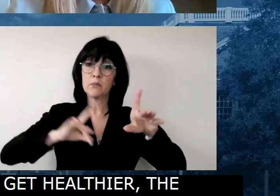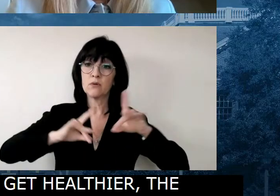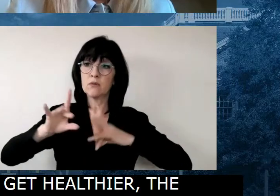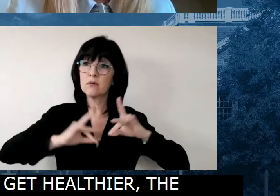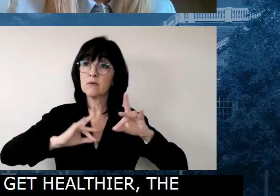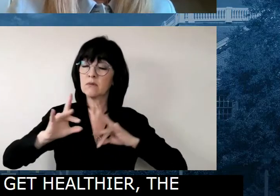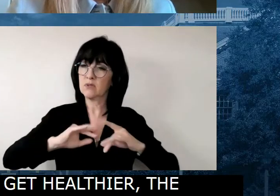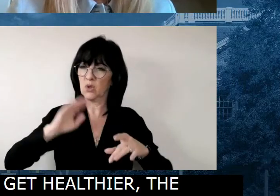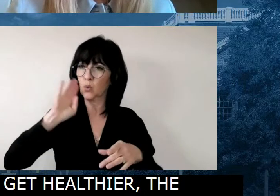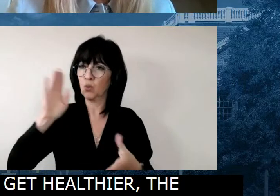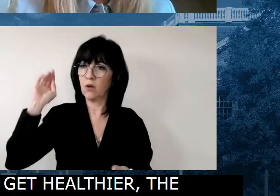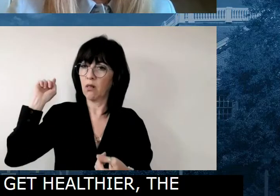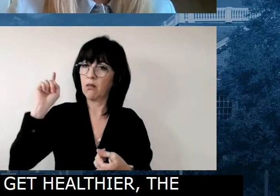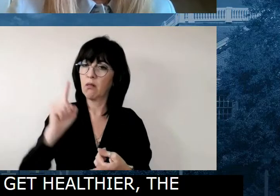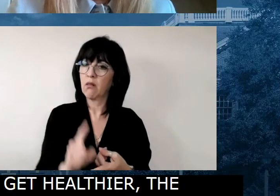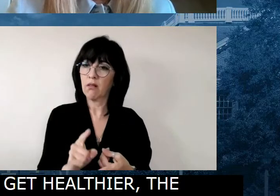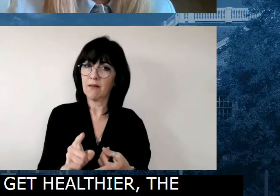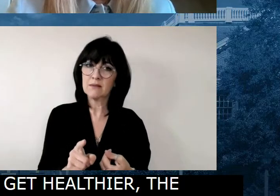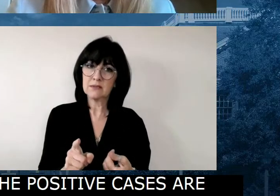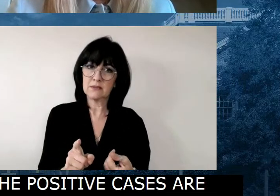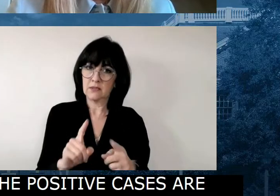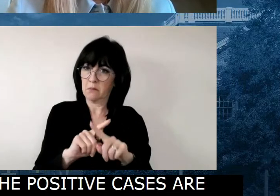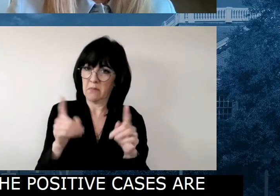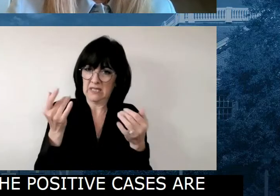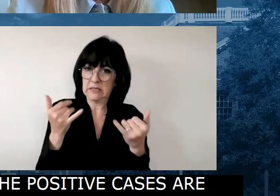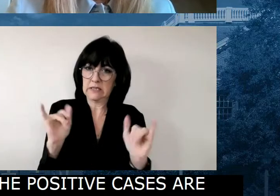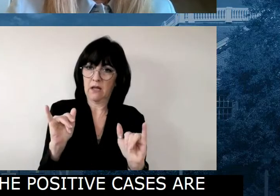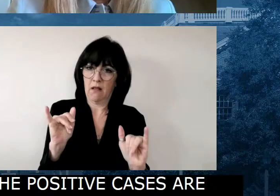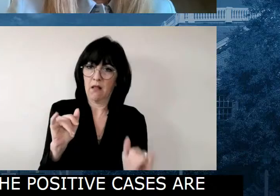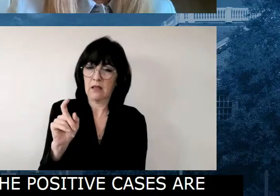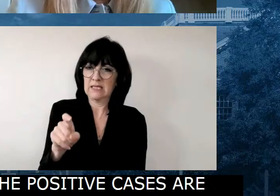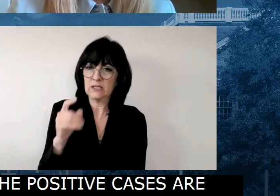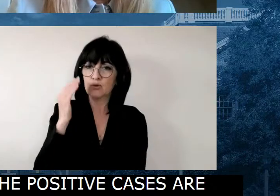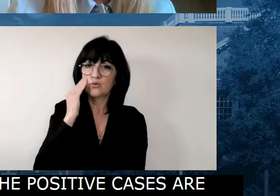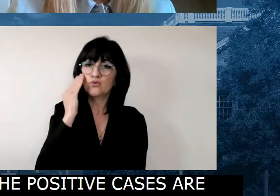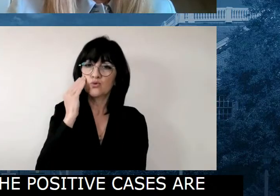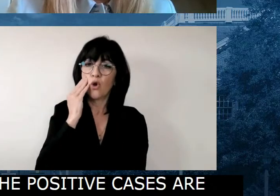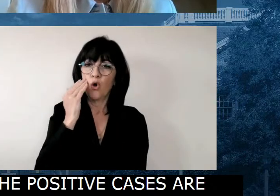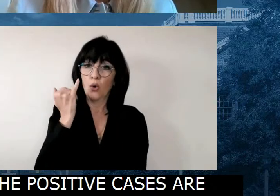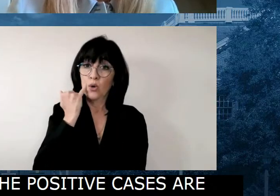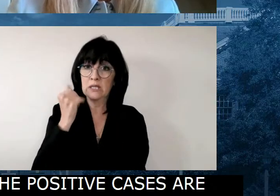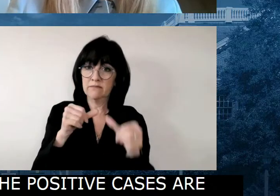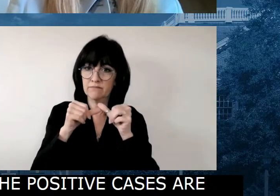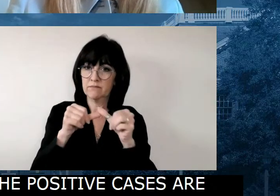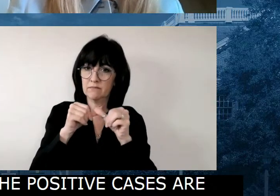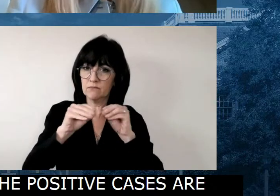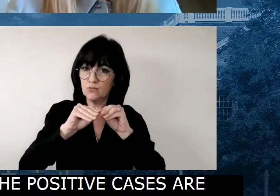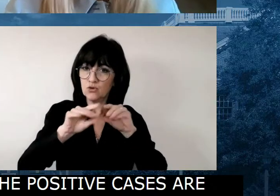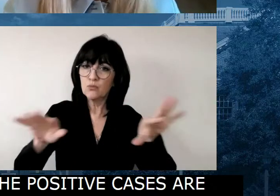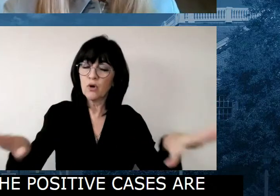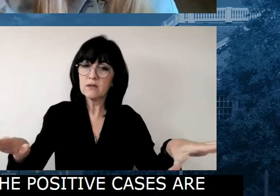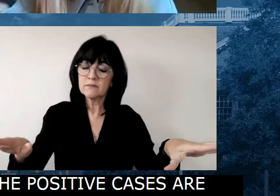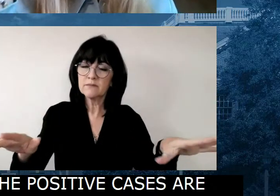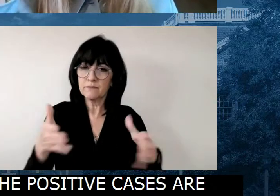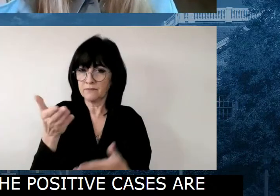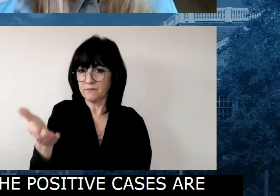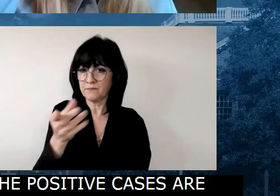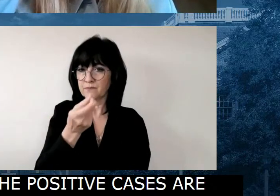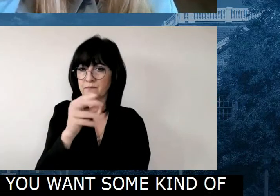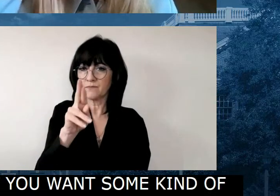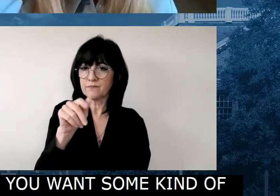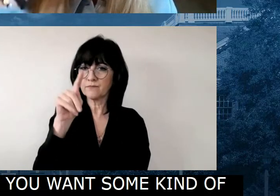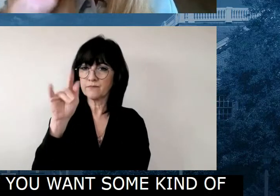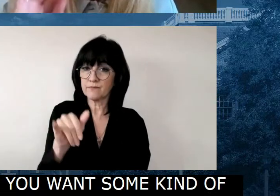want to have some kind of indicator out there of whether there is any spread. Dr. Rattay, any thoughts on that one? Yeah, well, it's a great question.